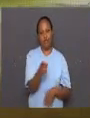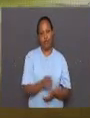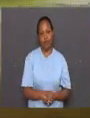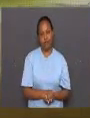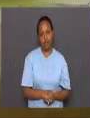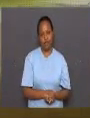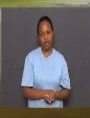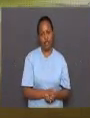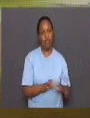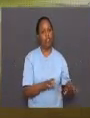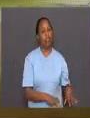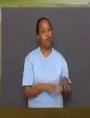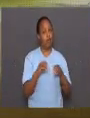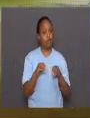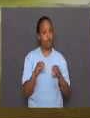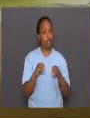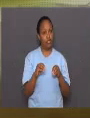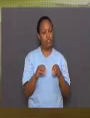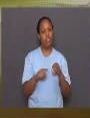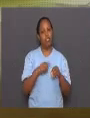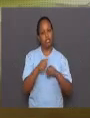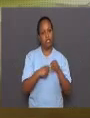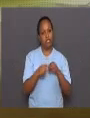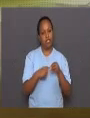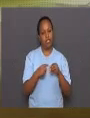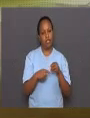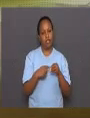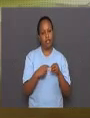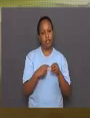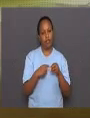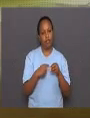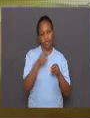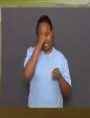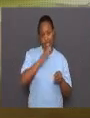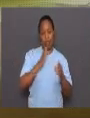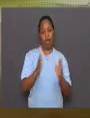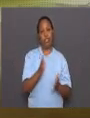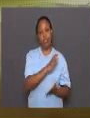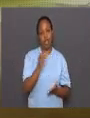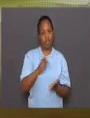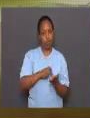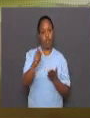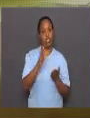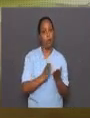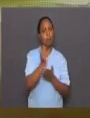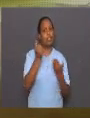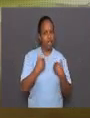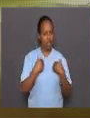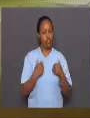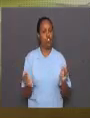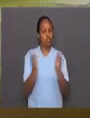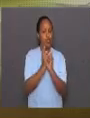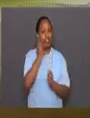Students, we have talked about the close relationship between human and democratic